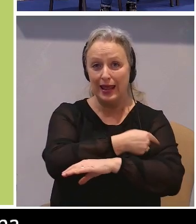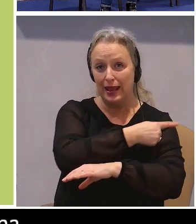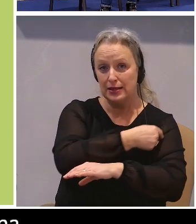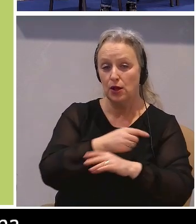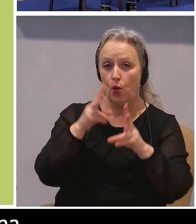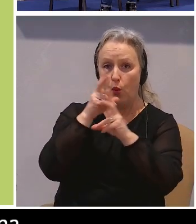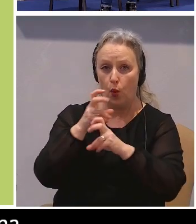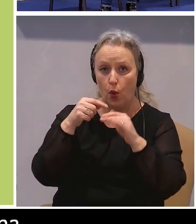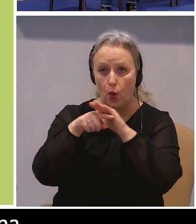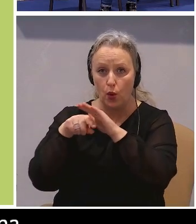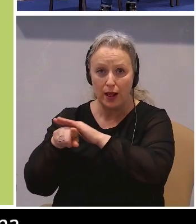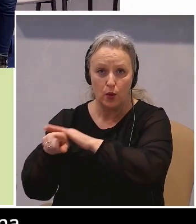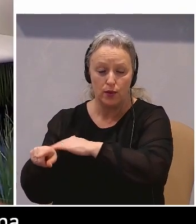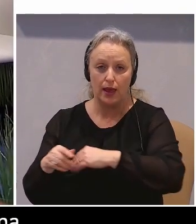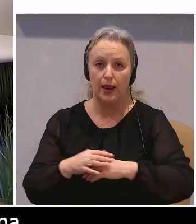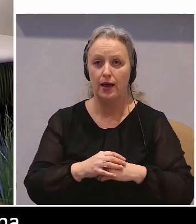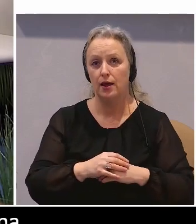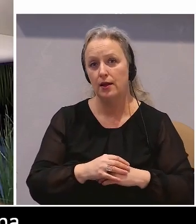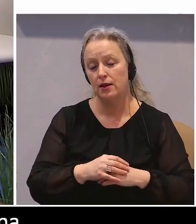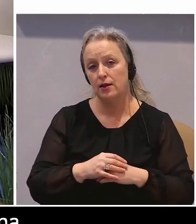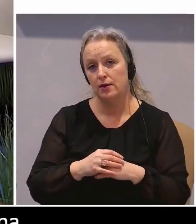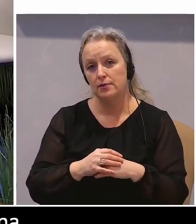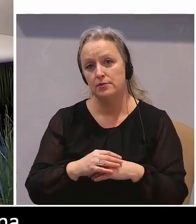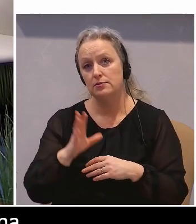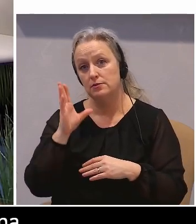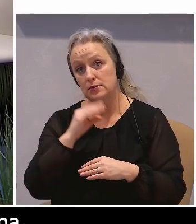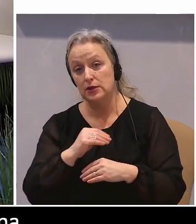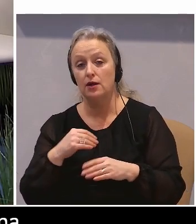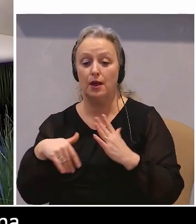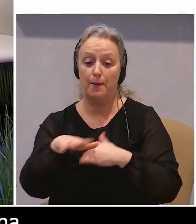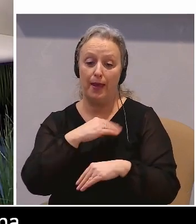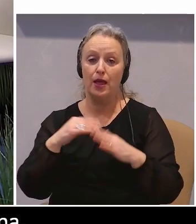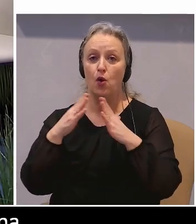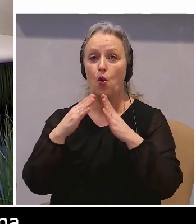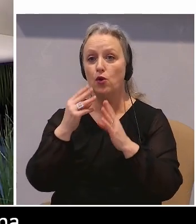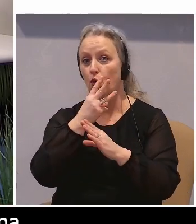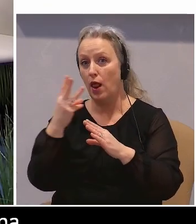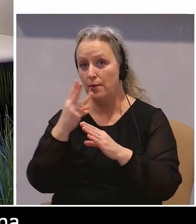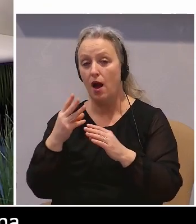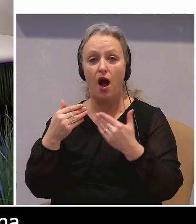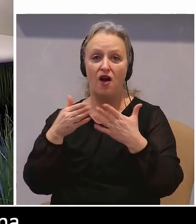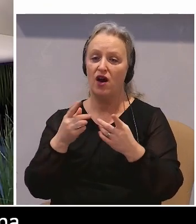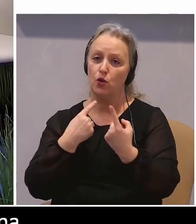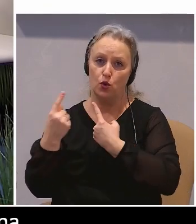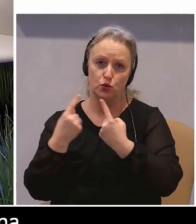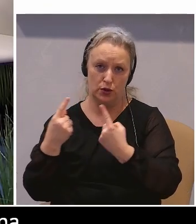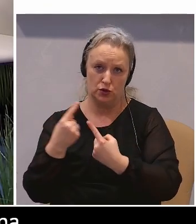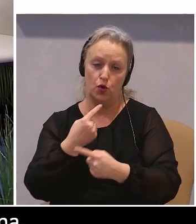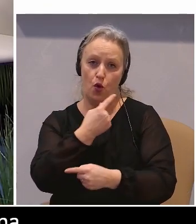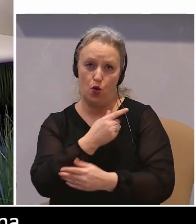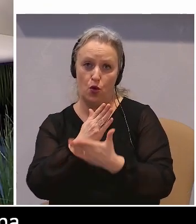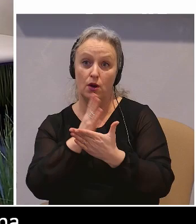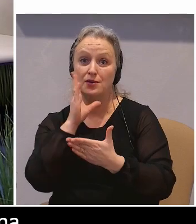make suggestions. And suggestions should be taken in consideration by the consortium to refine the